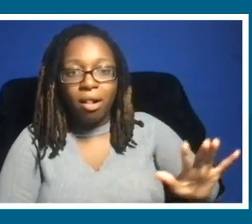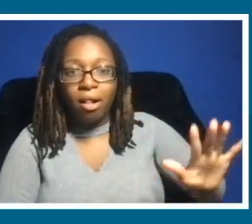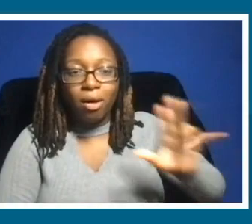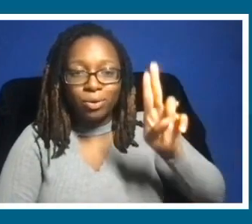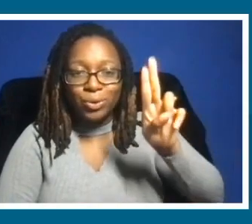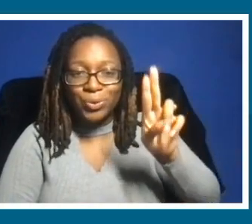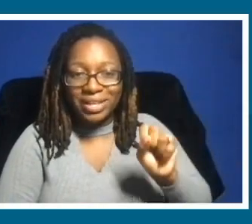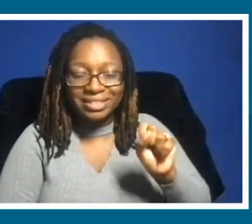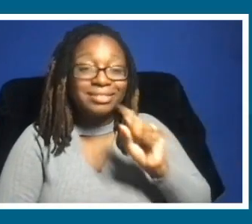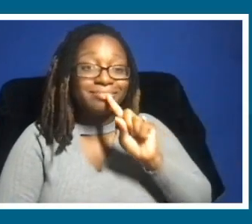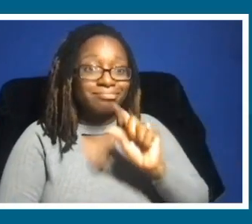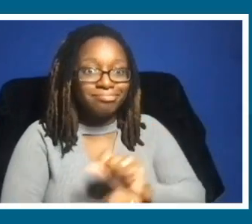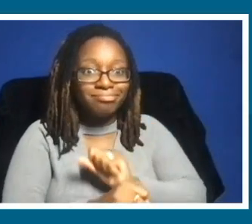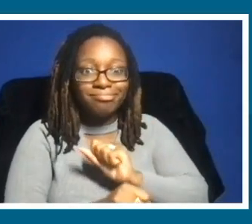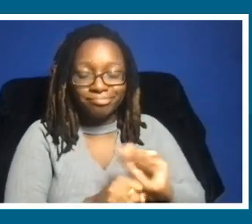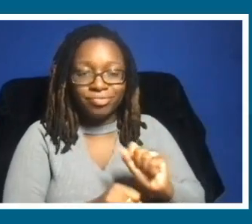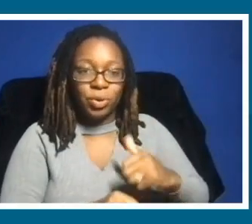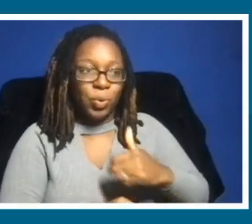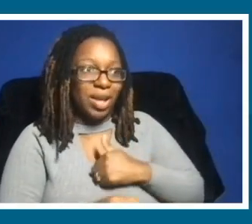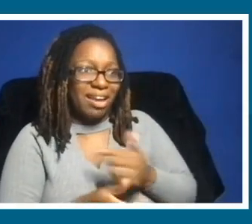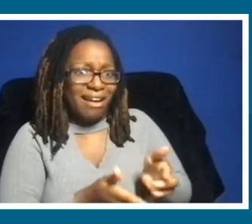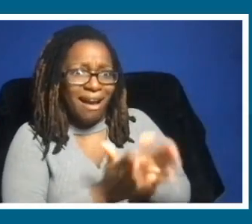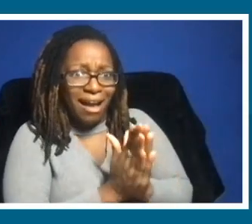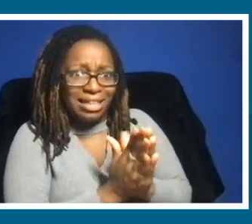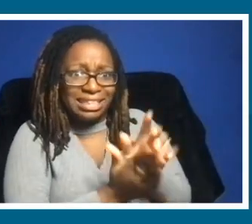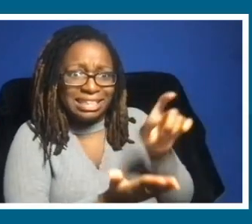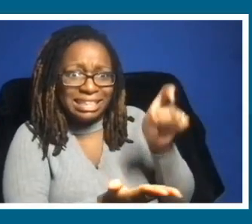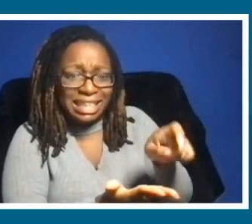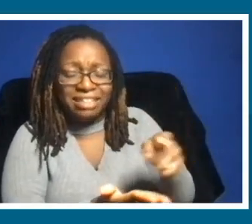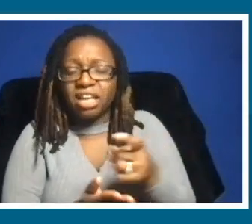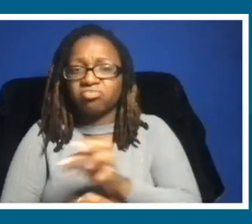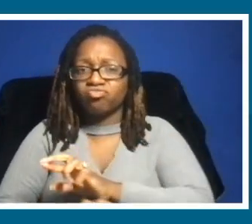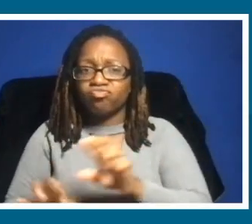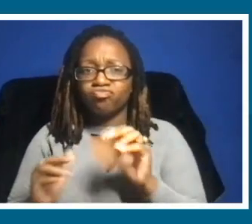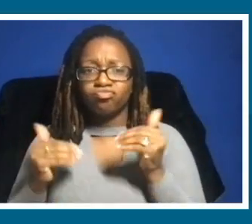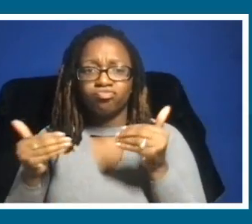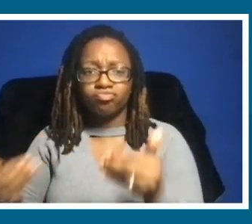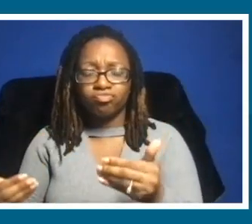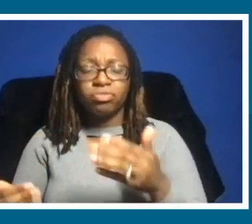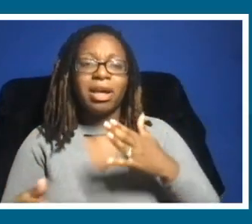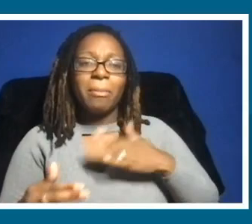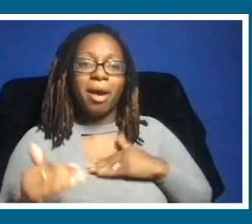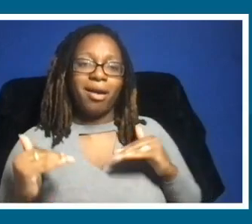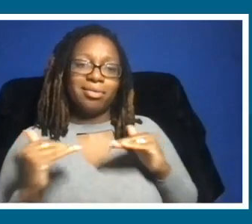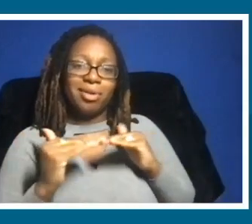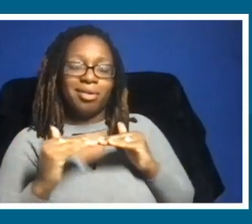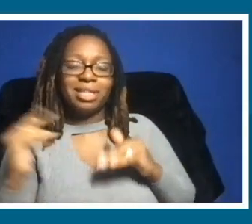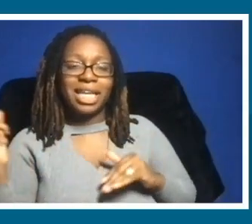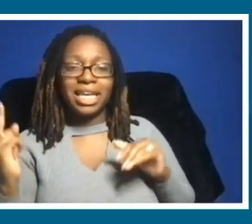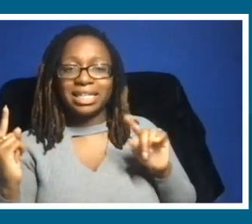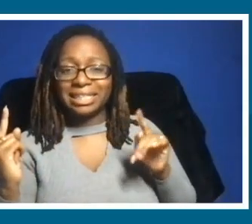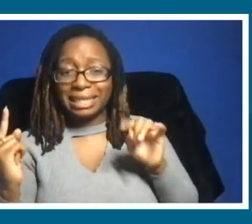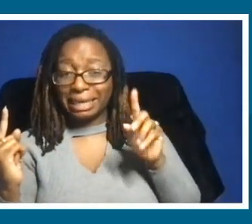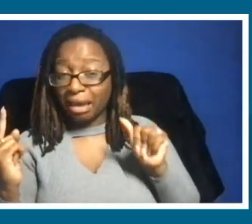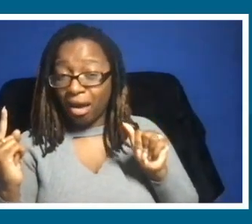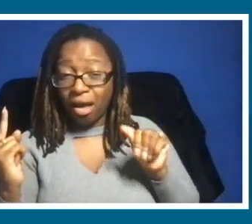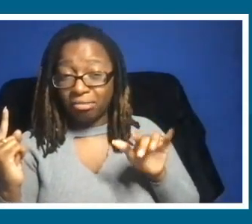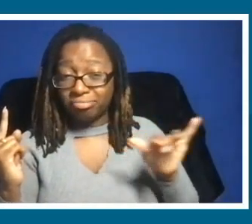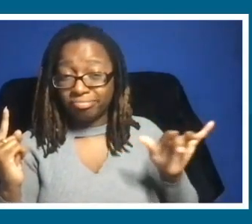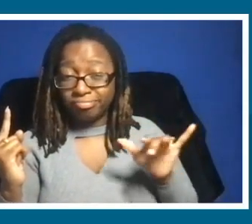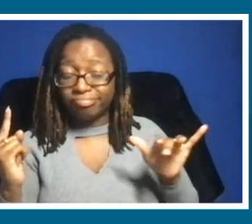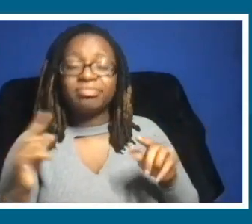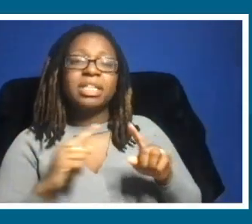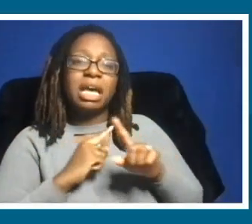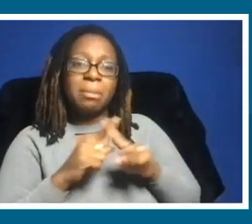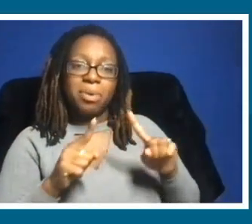literally answered the call when my colleague Vivian Awume, our TPS project manager, sent an email out to all of